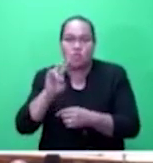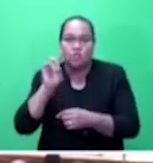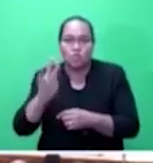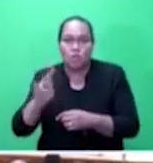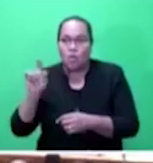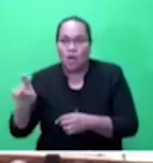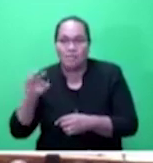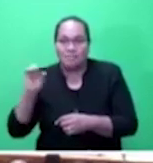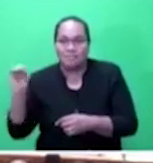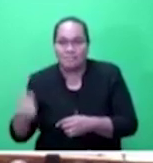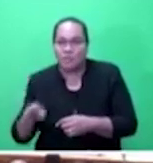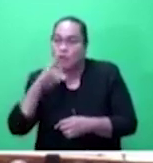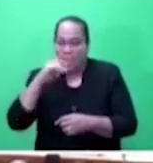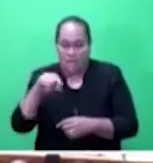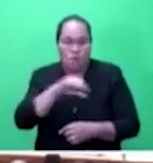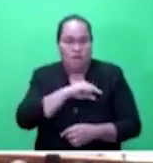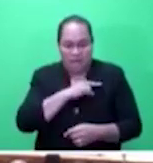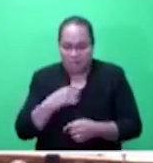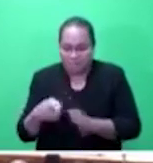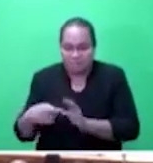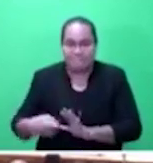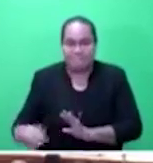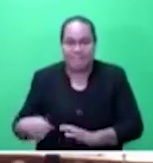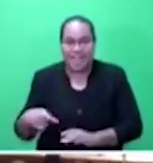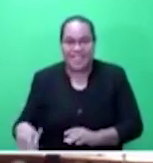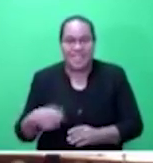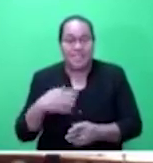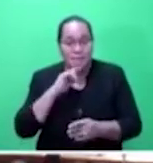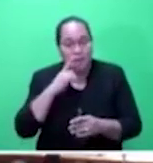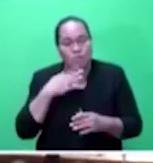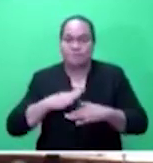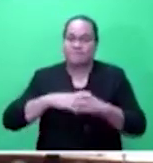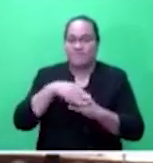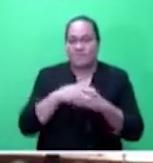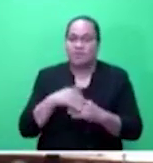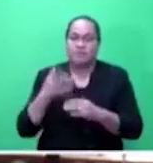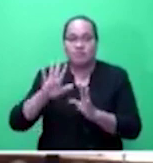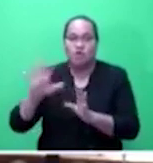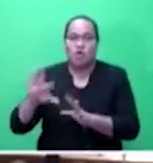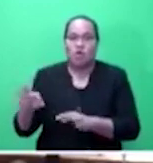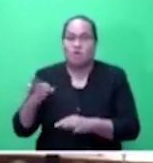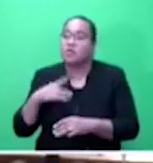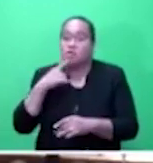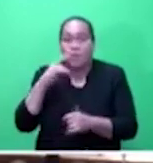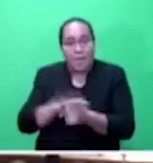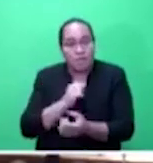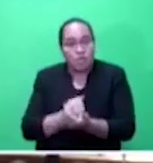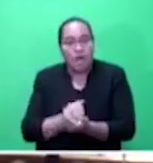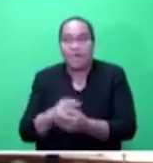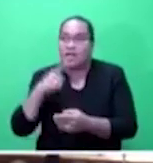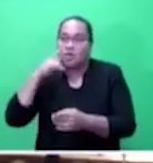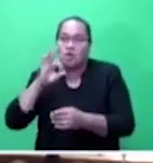debt-to-equity ratio to qualify for tax deductions. By relaxing this threshold, we will further ensure the cost of borrowing is muted for